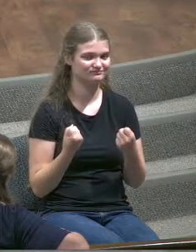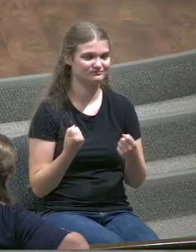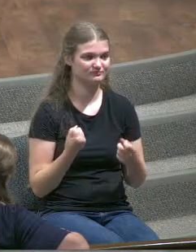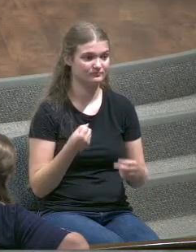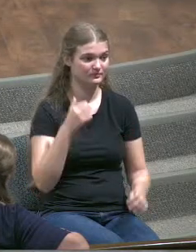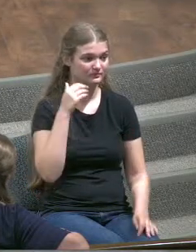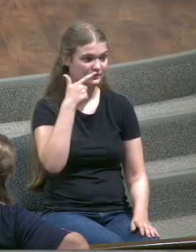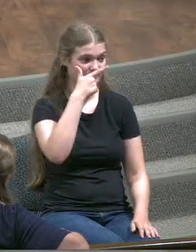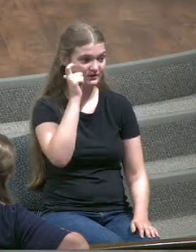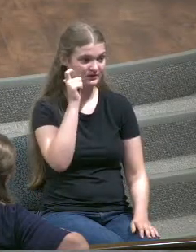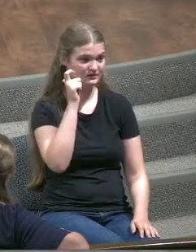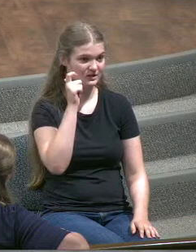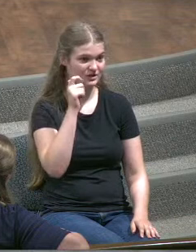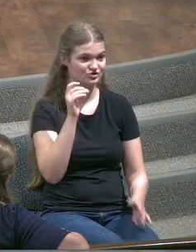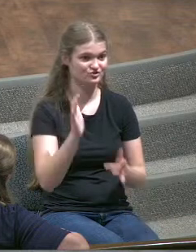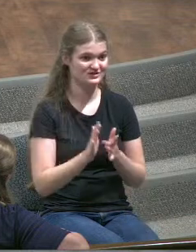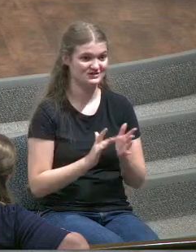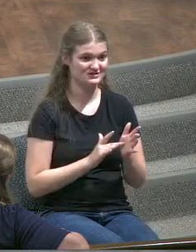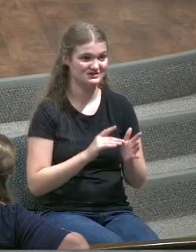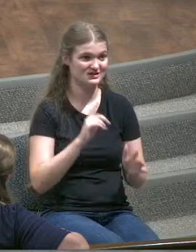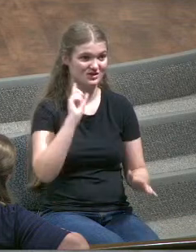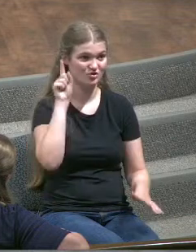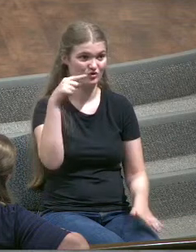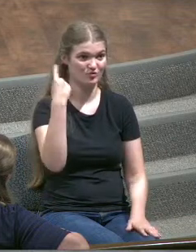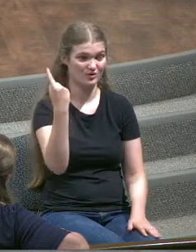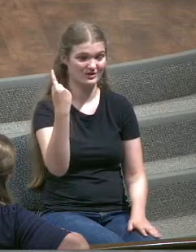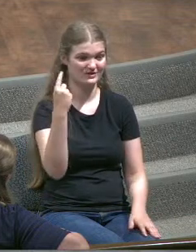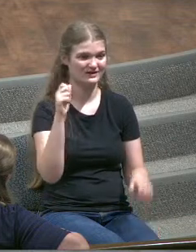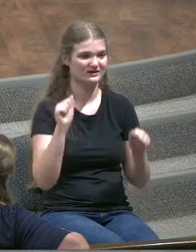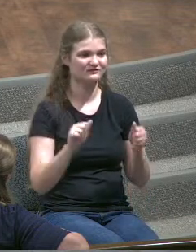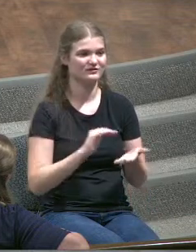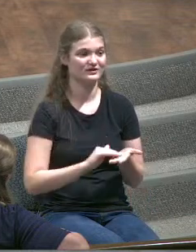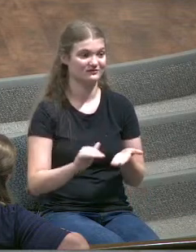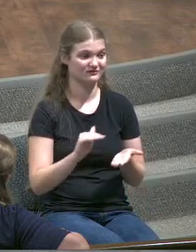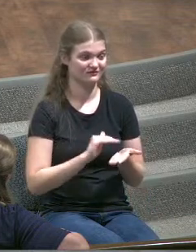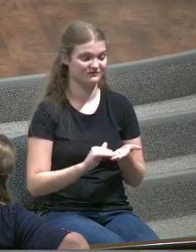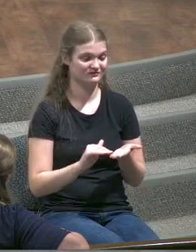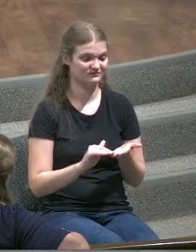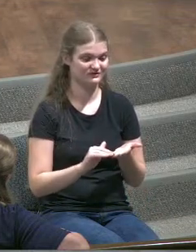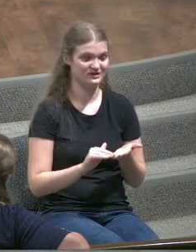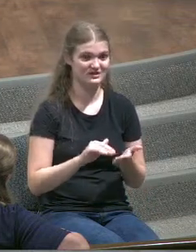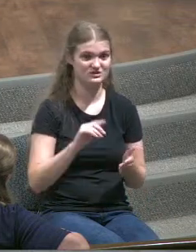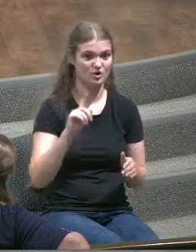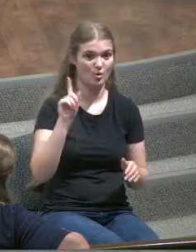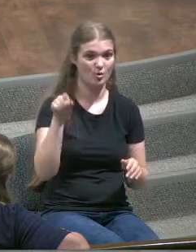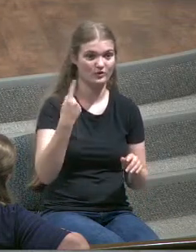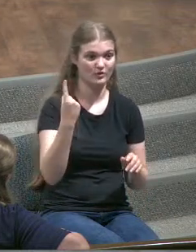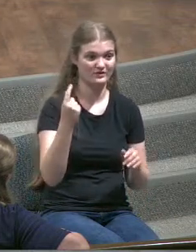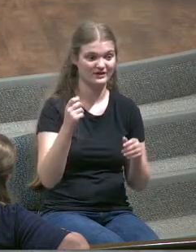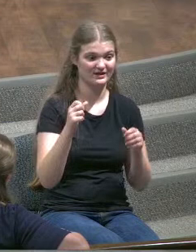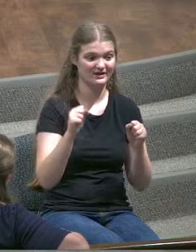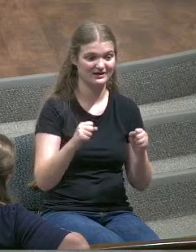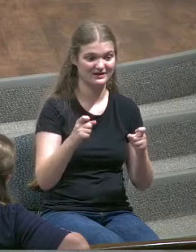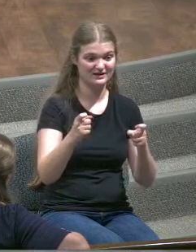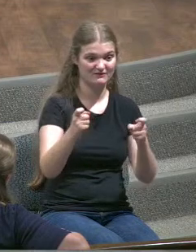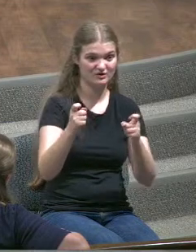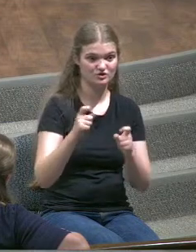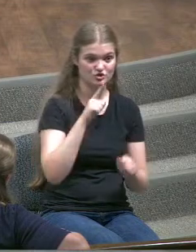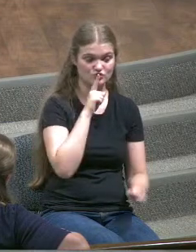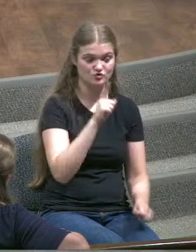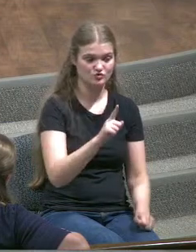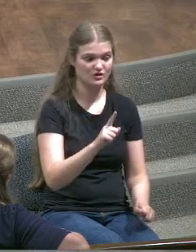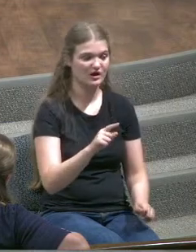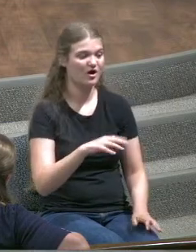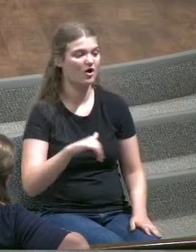because he's the only one that can do it. Just like he's the only one that can deliver the truth, he's the only one that can deliver forgiveness. The